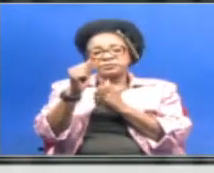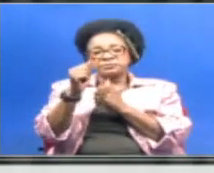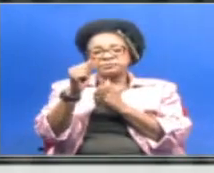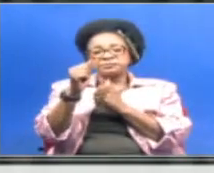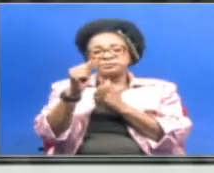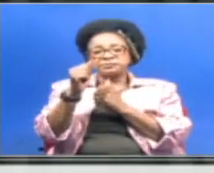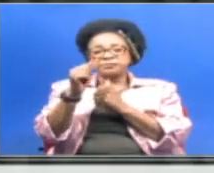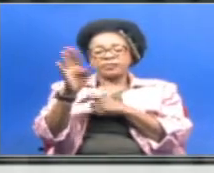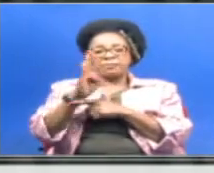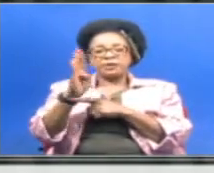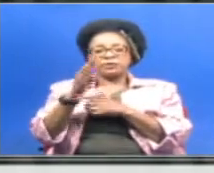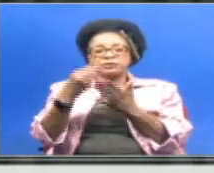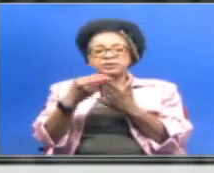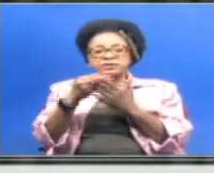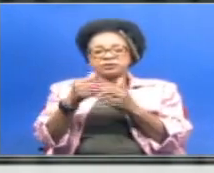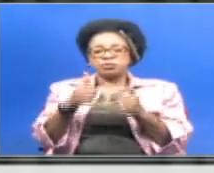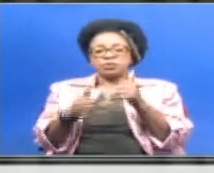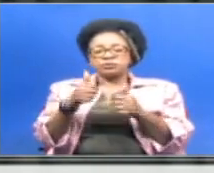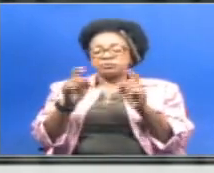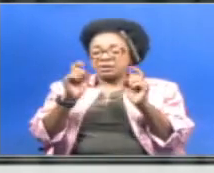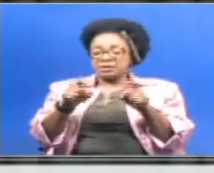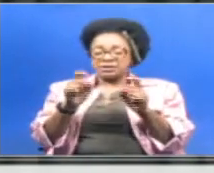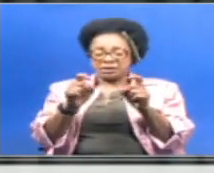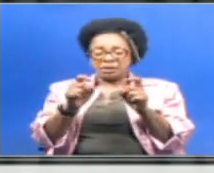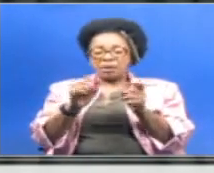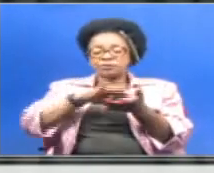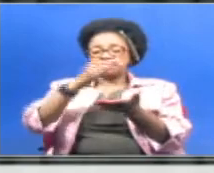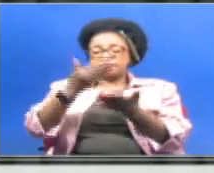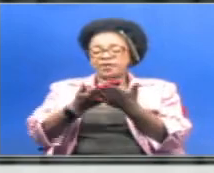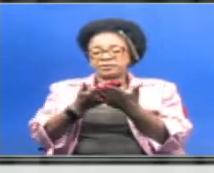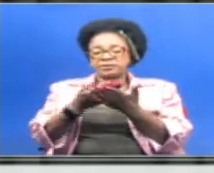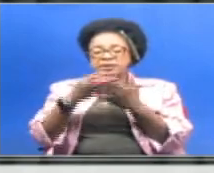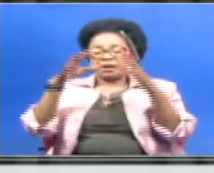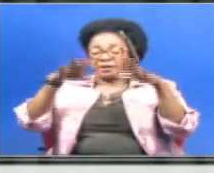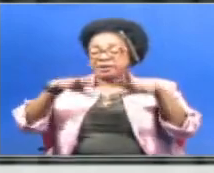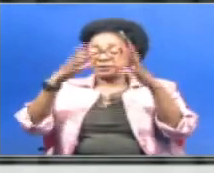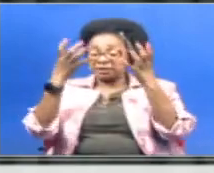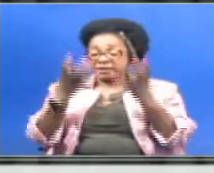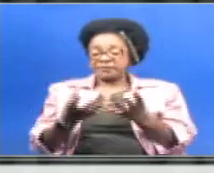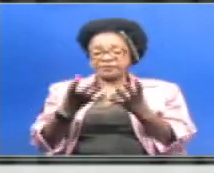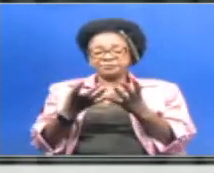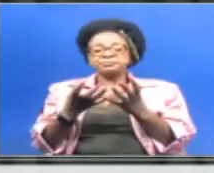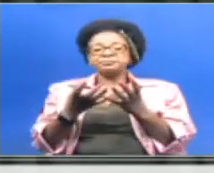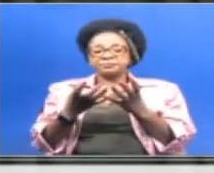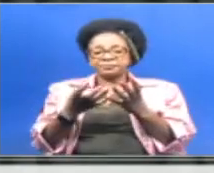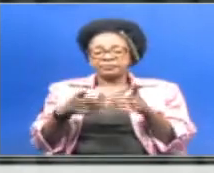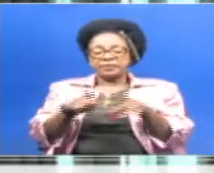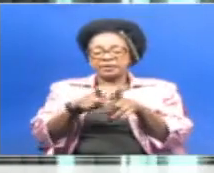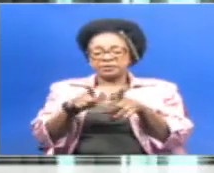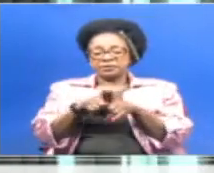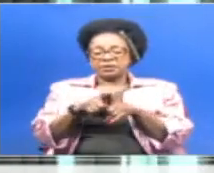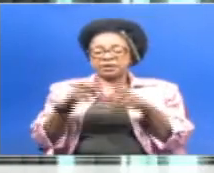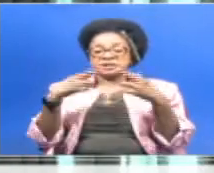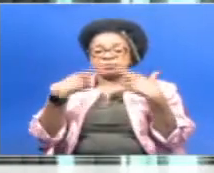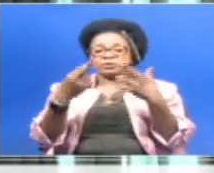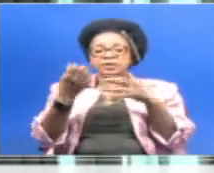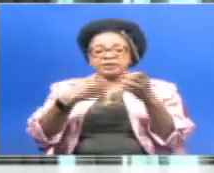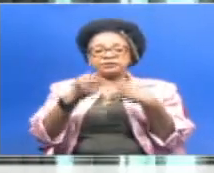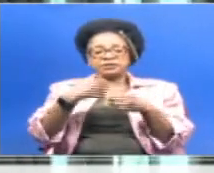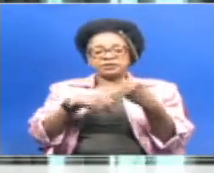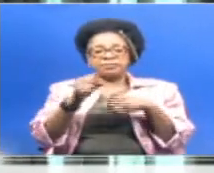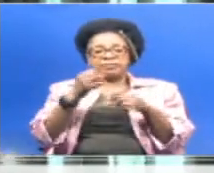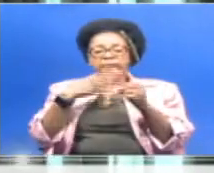15 billion shillings that will be required to fund this El Nino preparedness and response activities. I want to